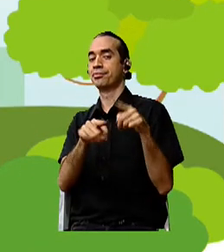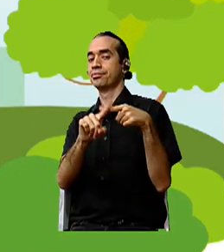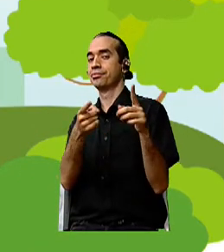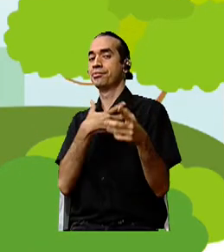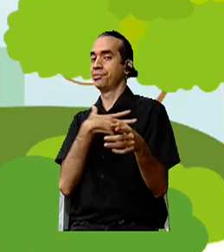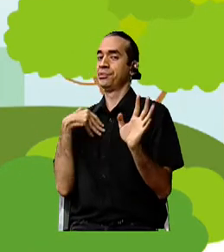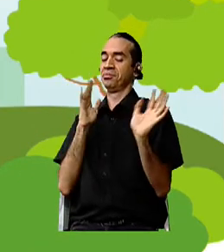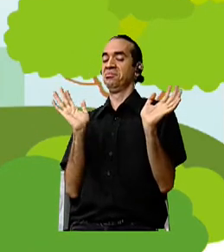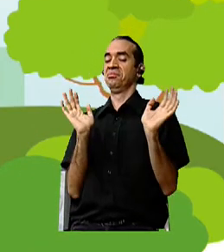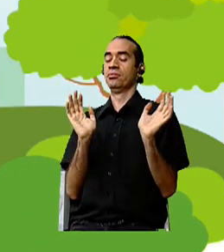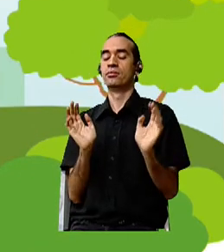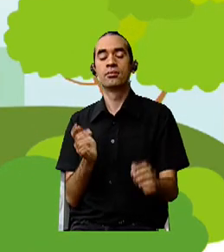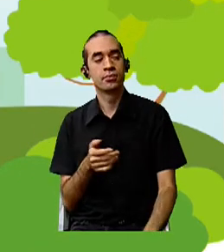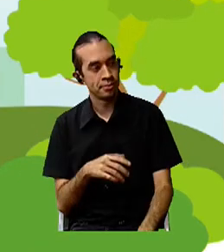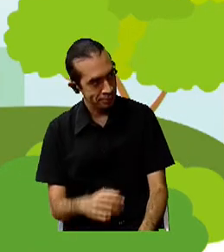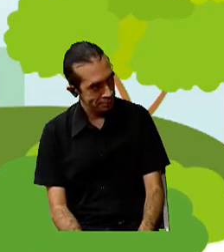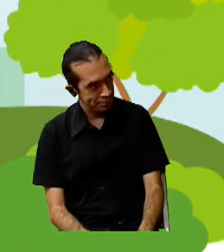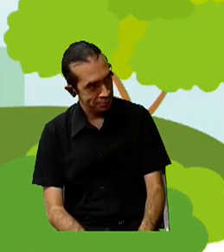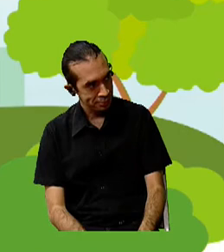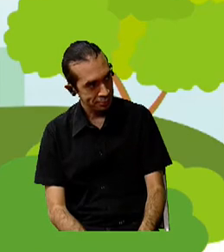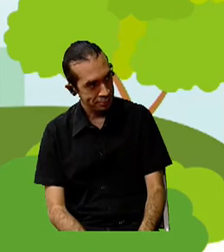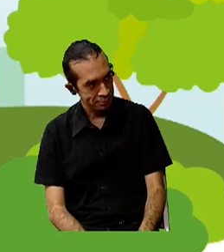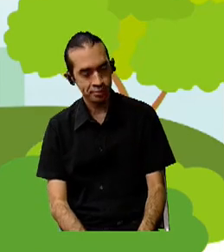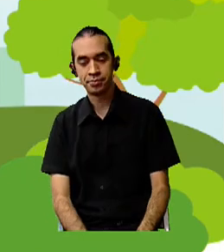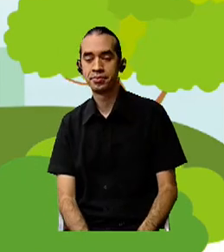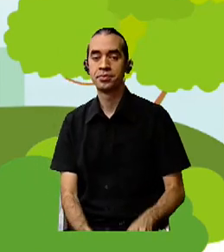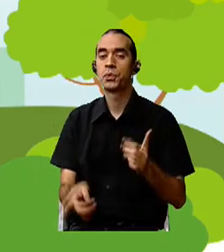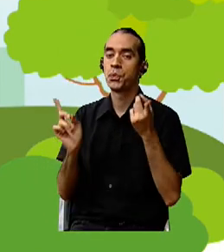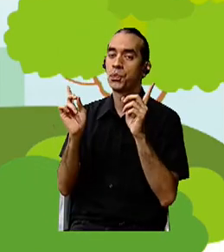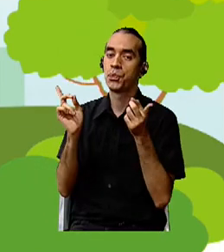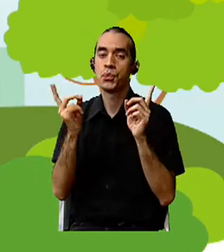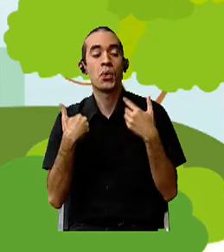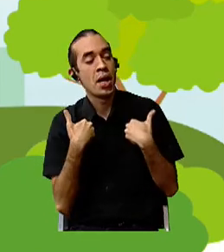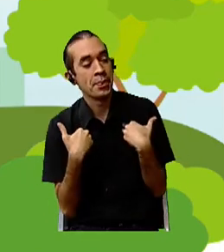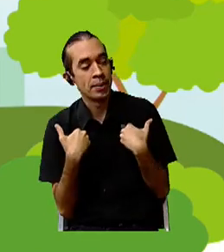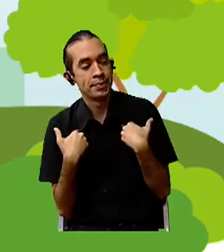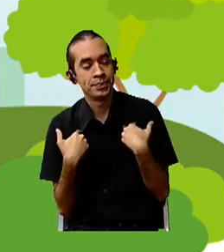it anyway. Chuli, okay, what animal is that?